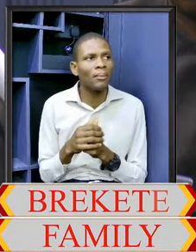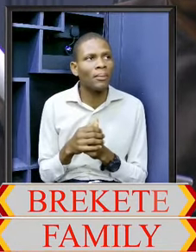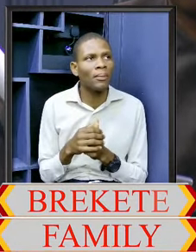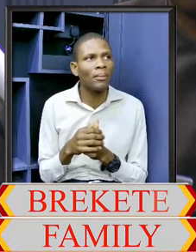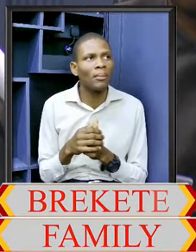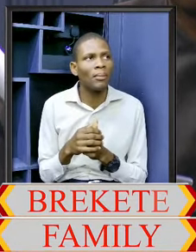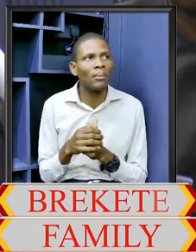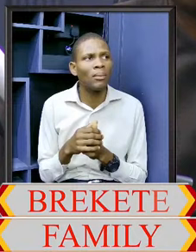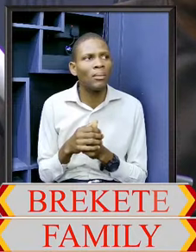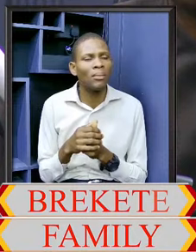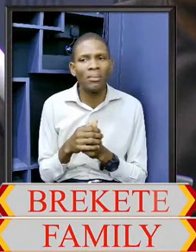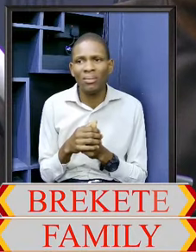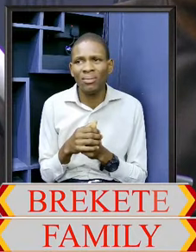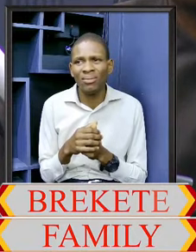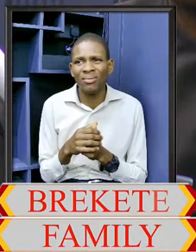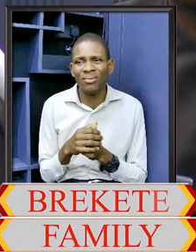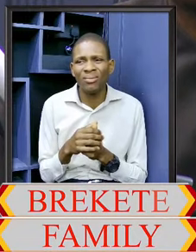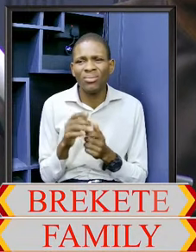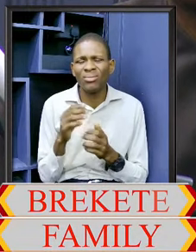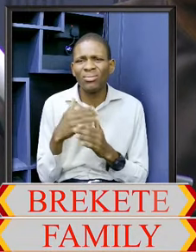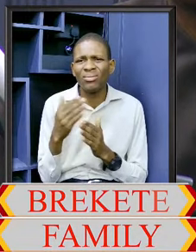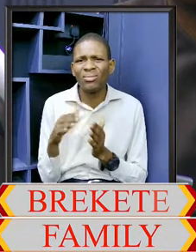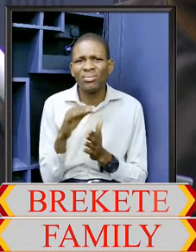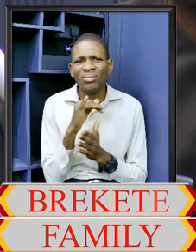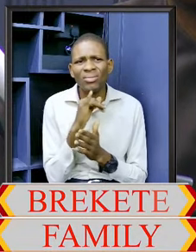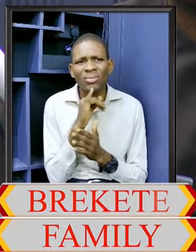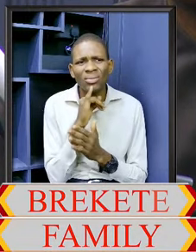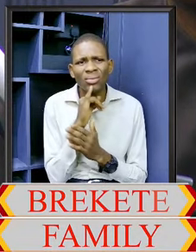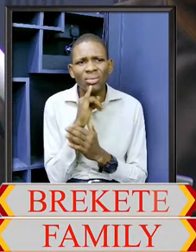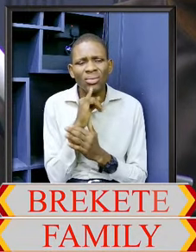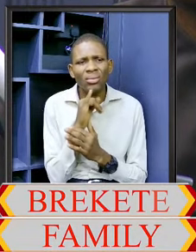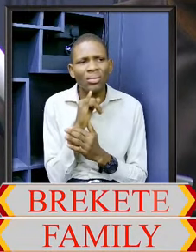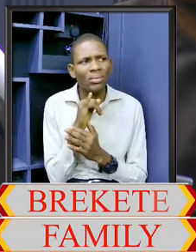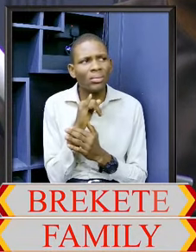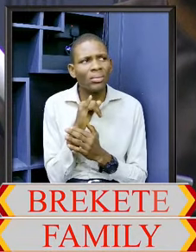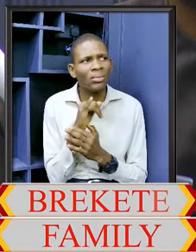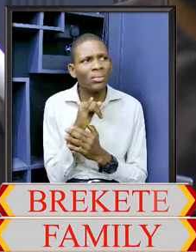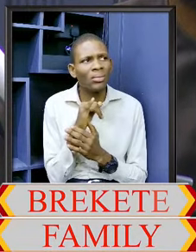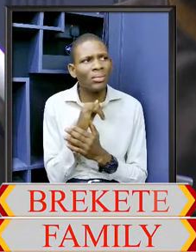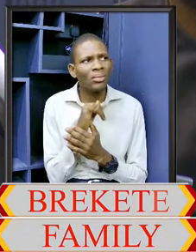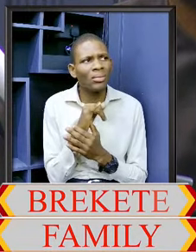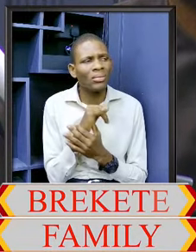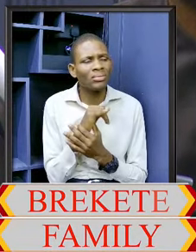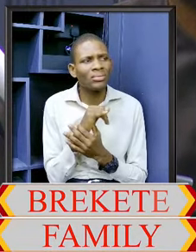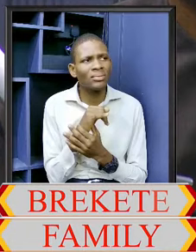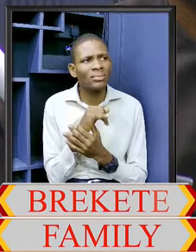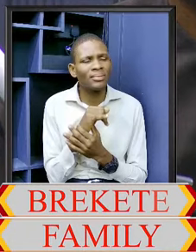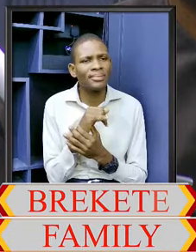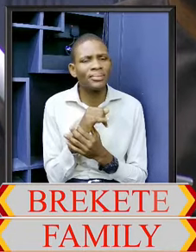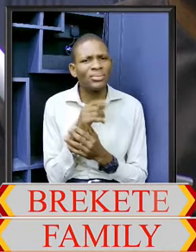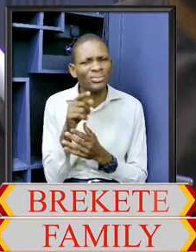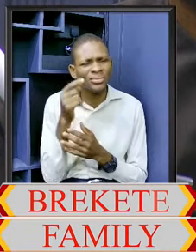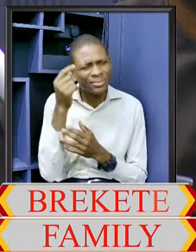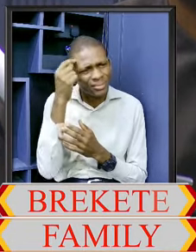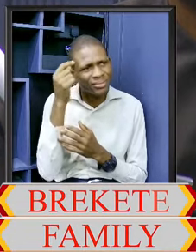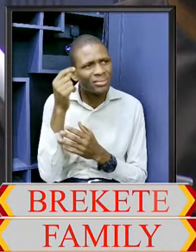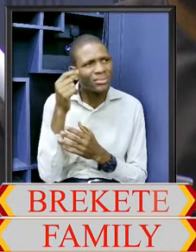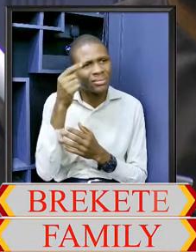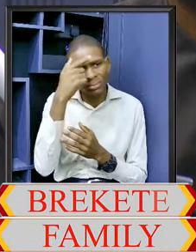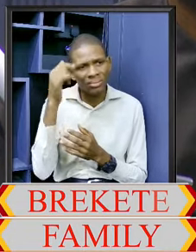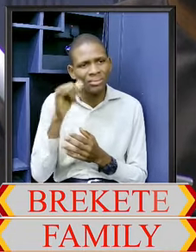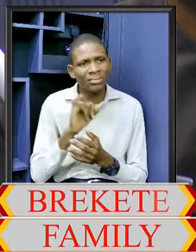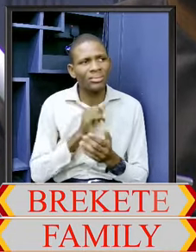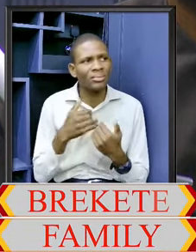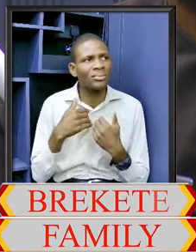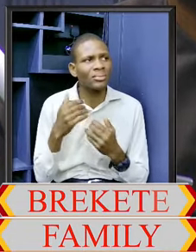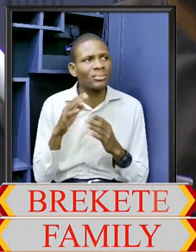I'll check the total. I think it's in my WhatsApp. I'll check it. You think? Because I've given him